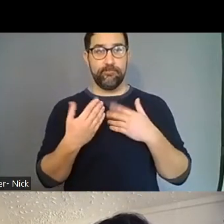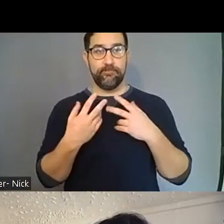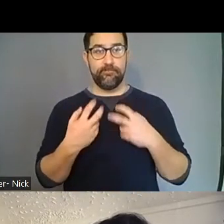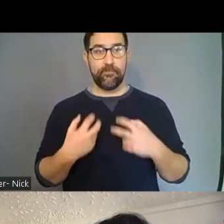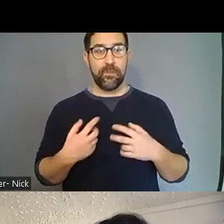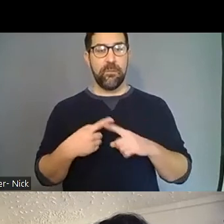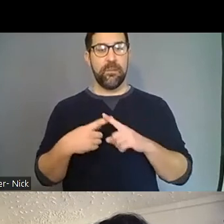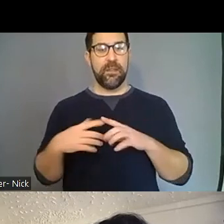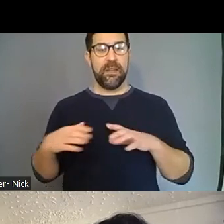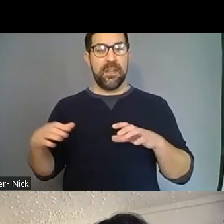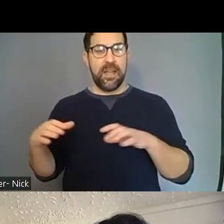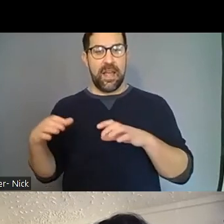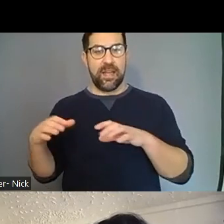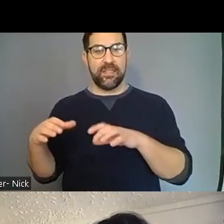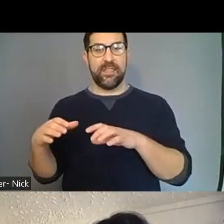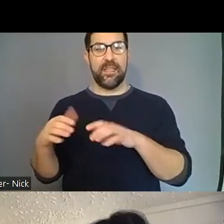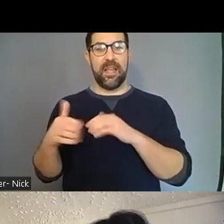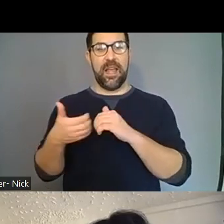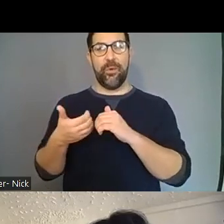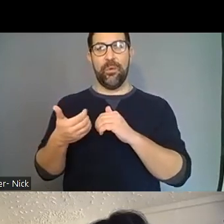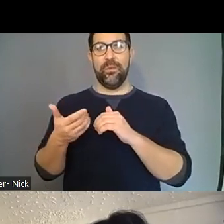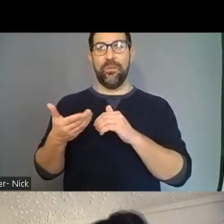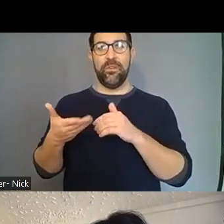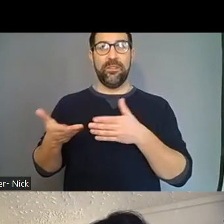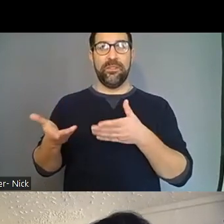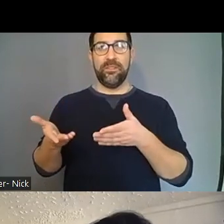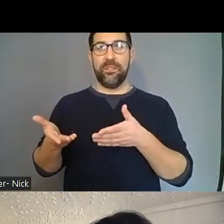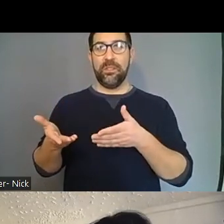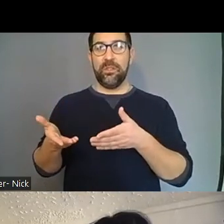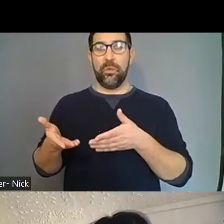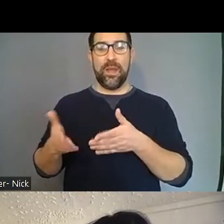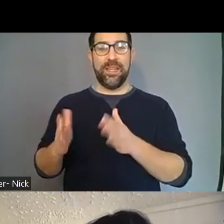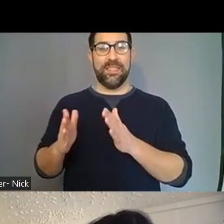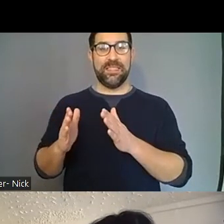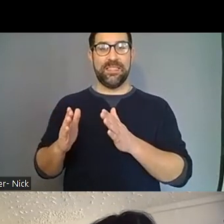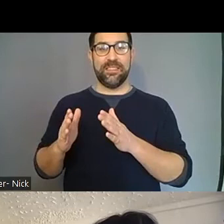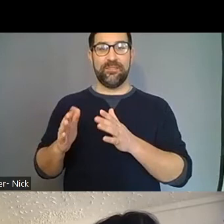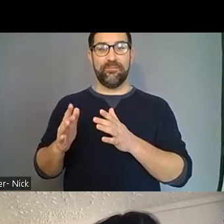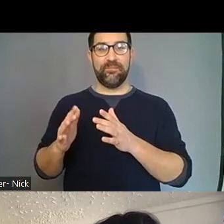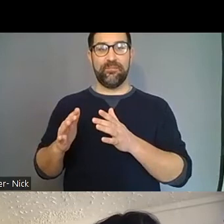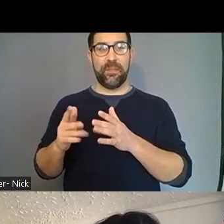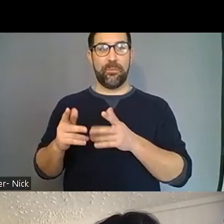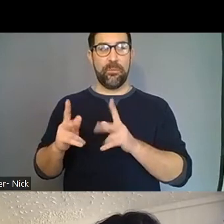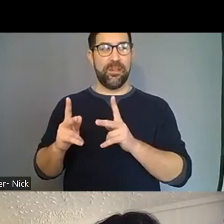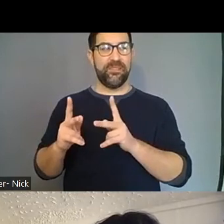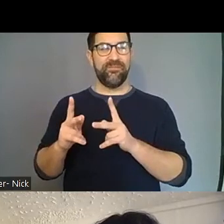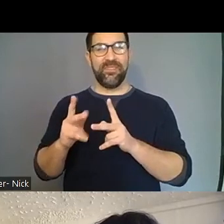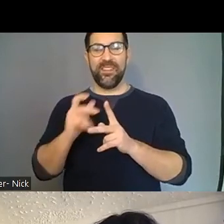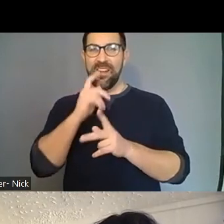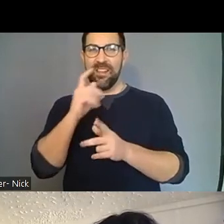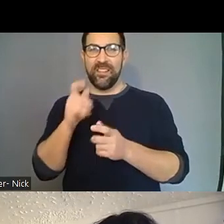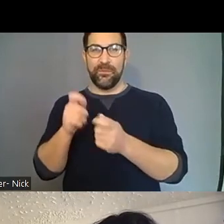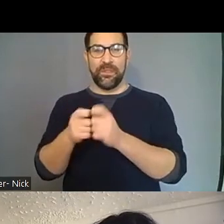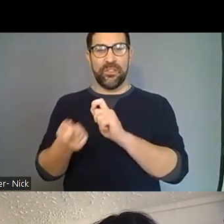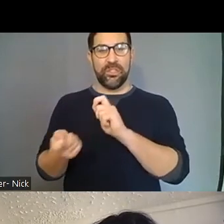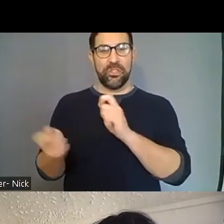acting upon it in which just ways that allow some kind of not specific change, because